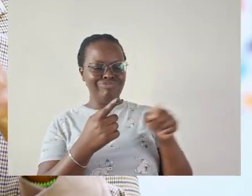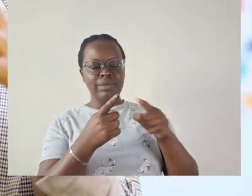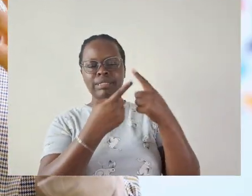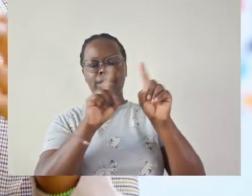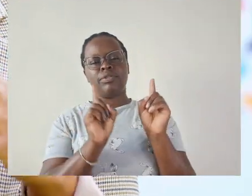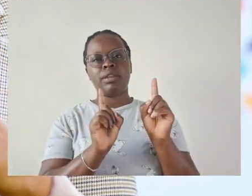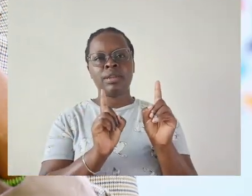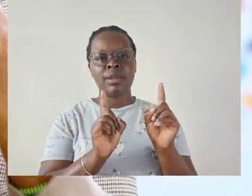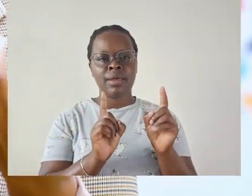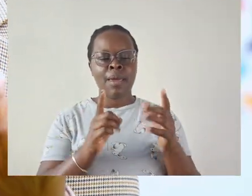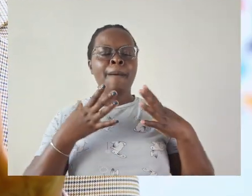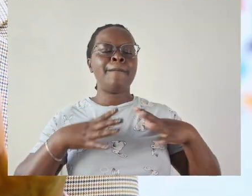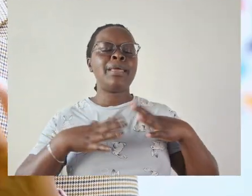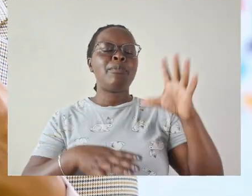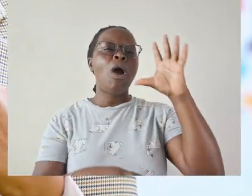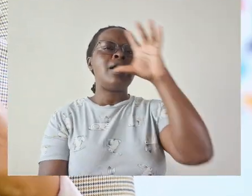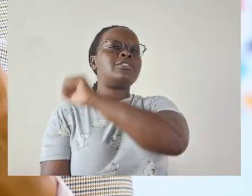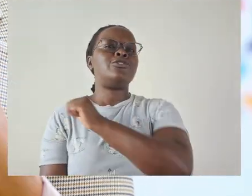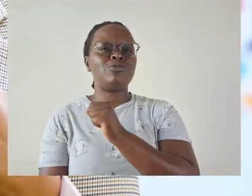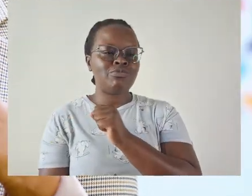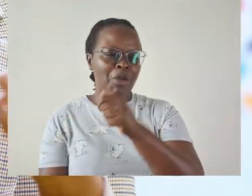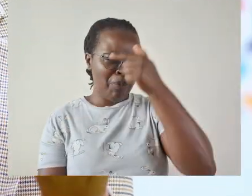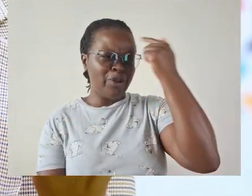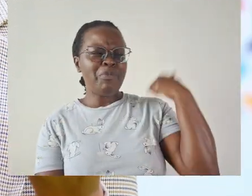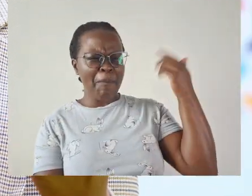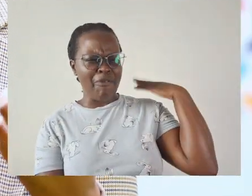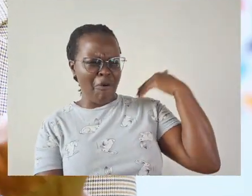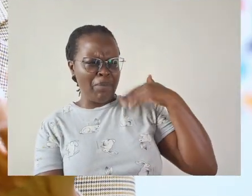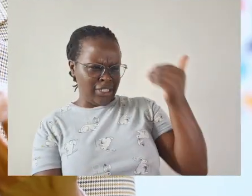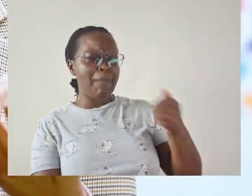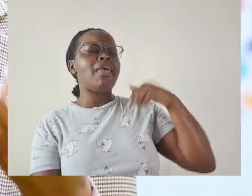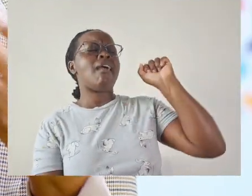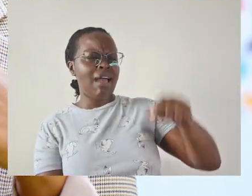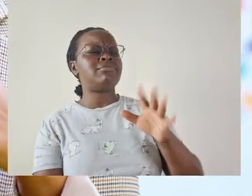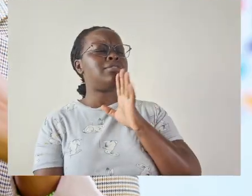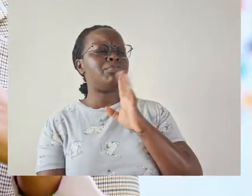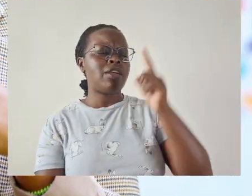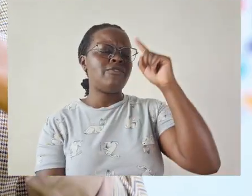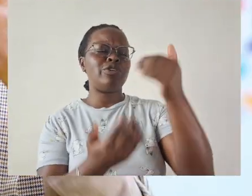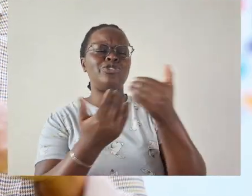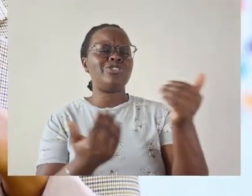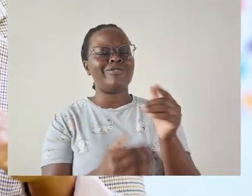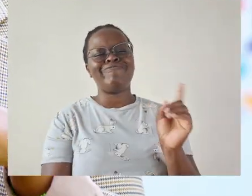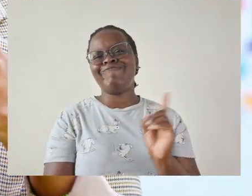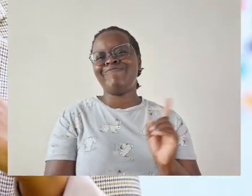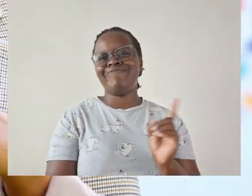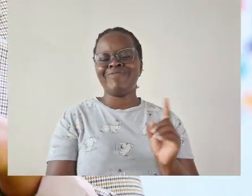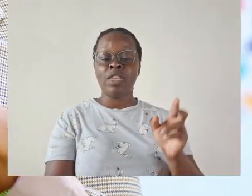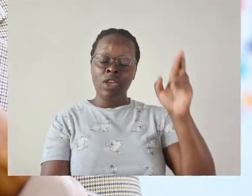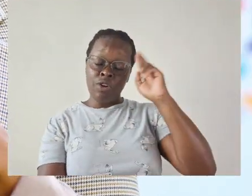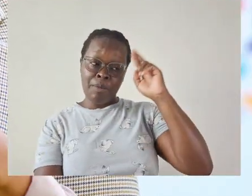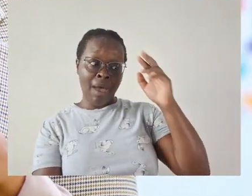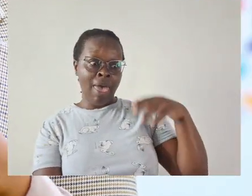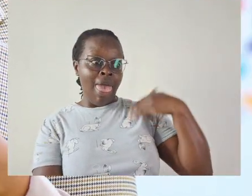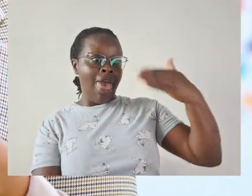So people assume because I've been a child before, I understand and I can be able to speak on behalf of children. They forget that every generation is different and